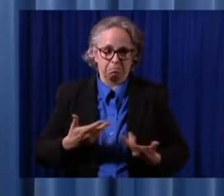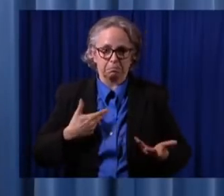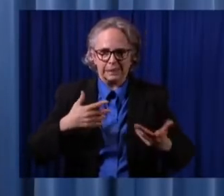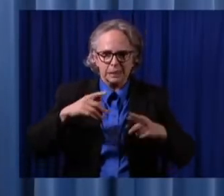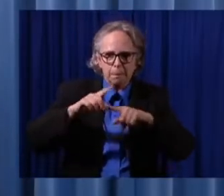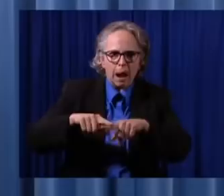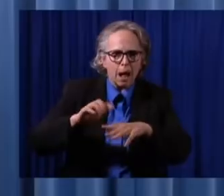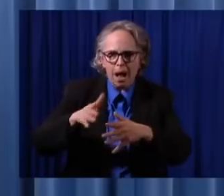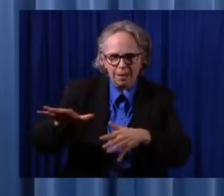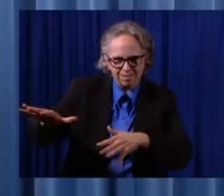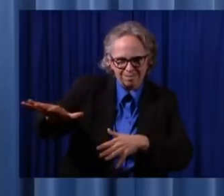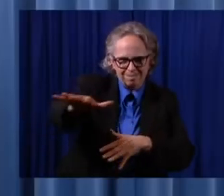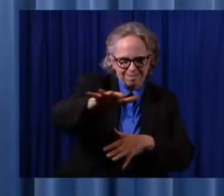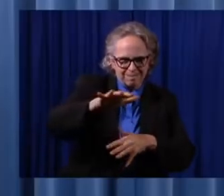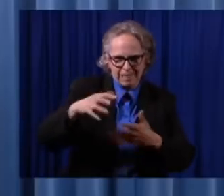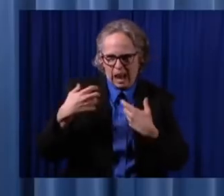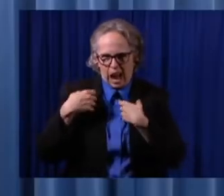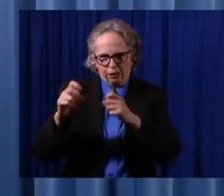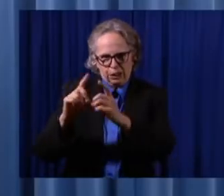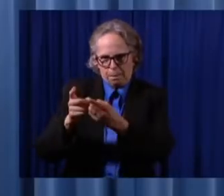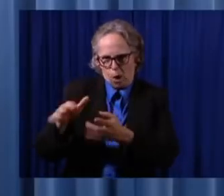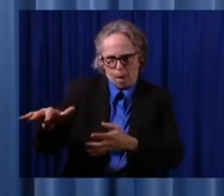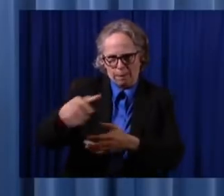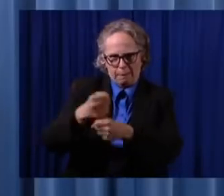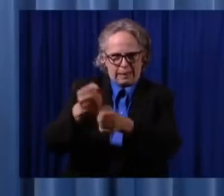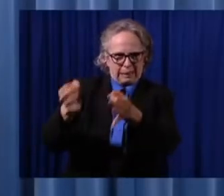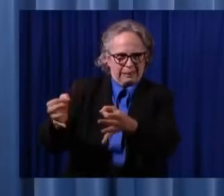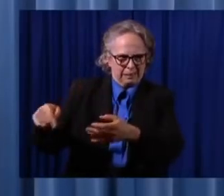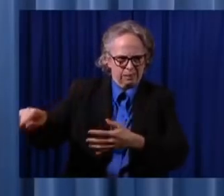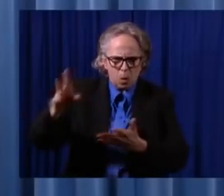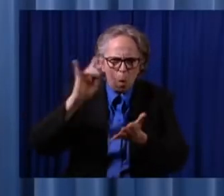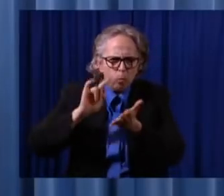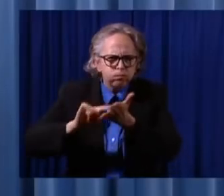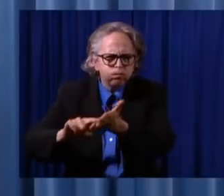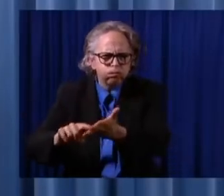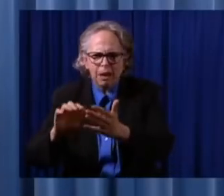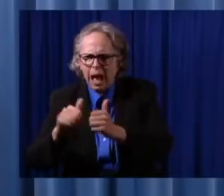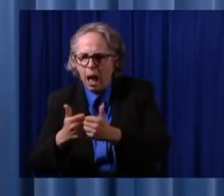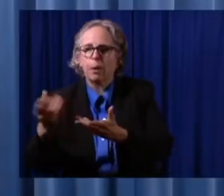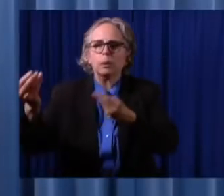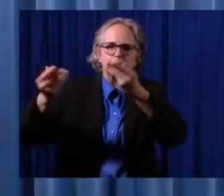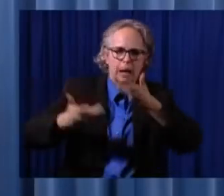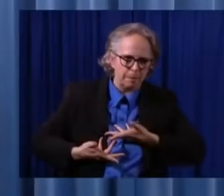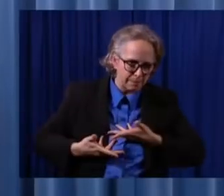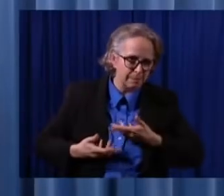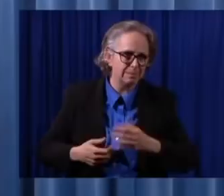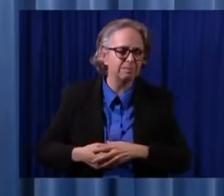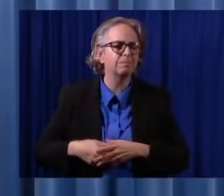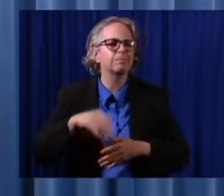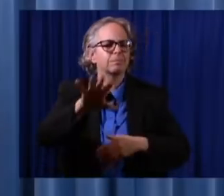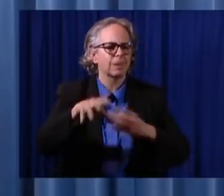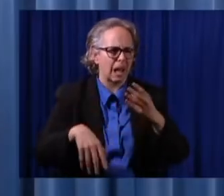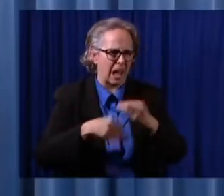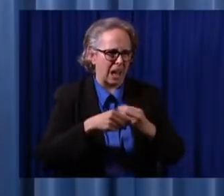the folks at the health department to look at these. We also, though, rely on